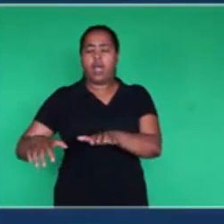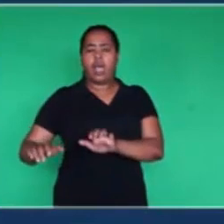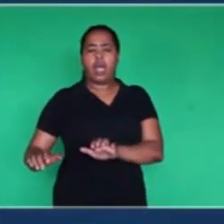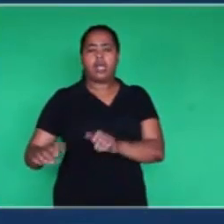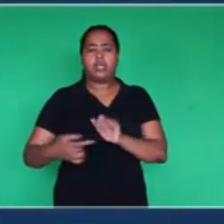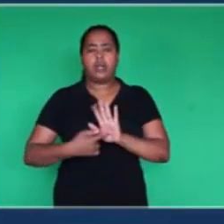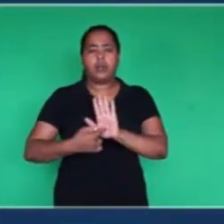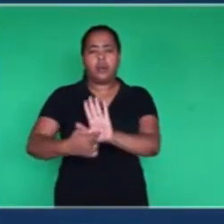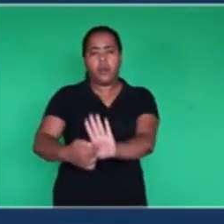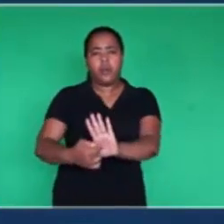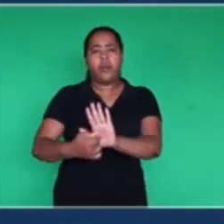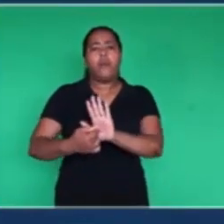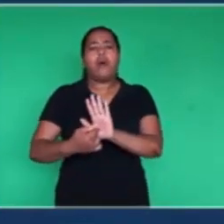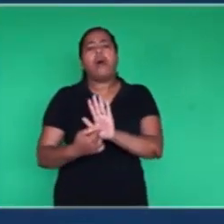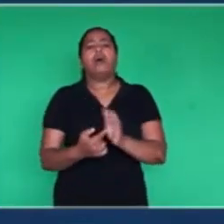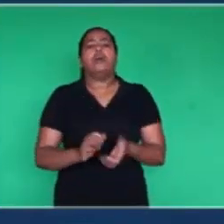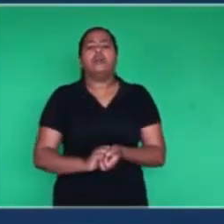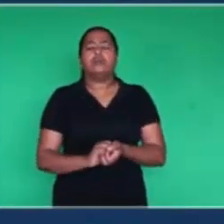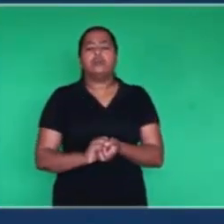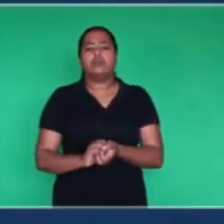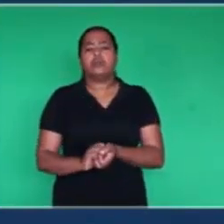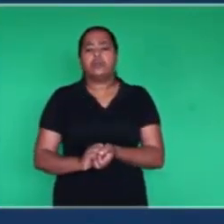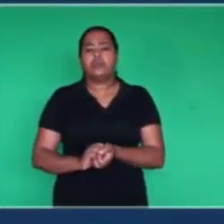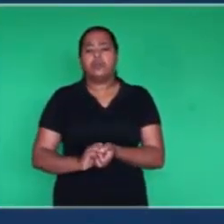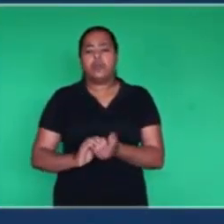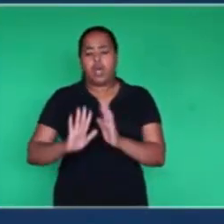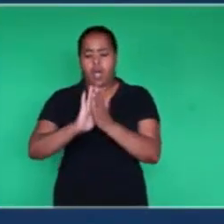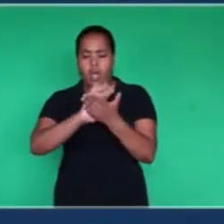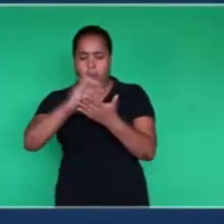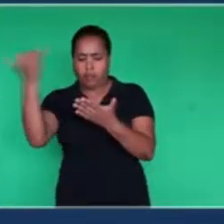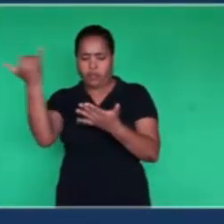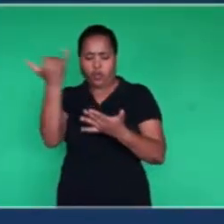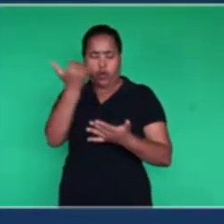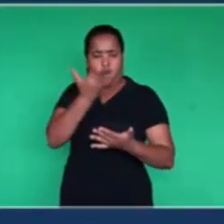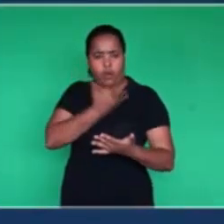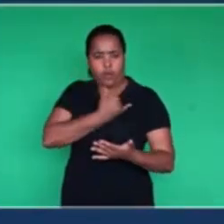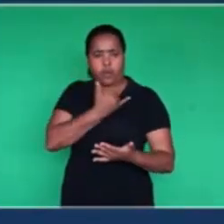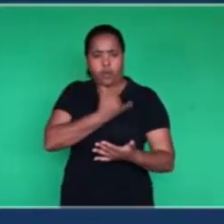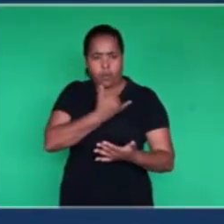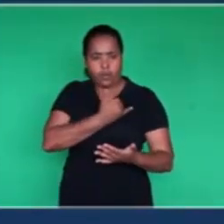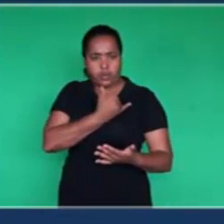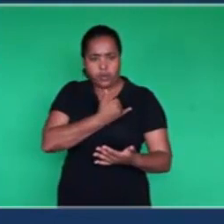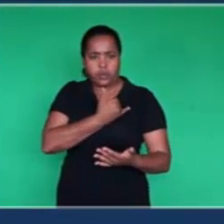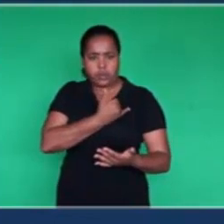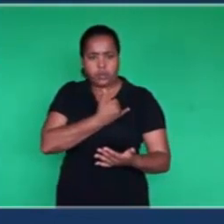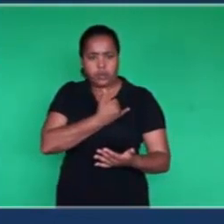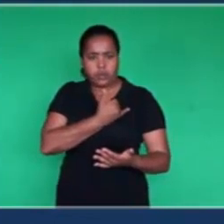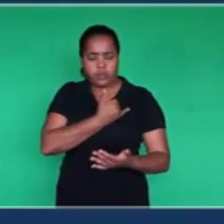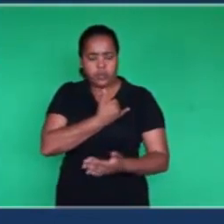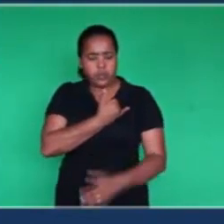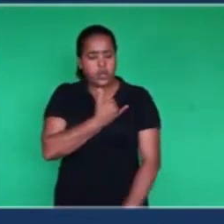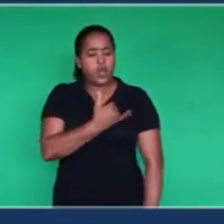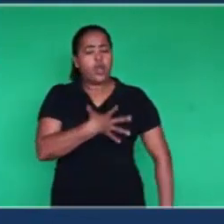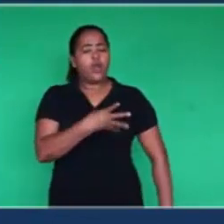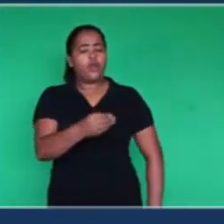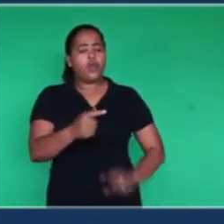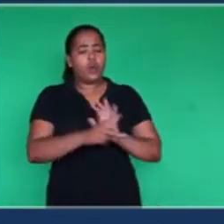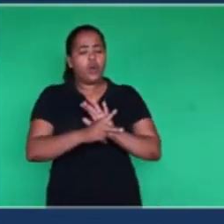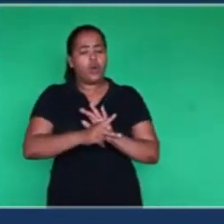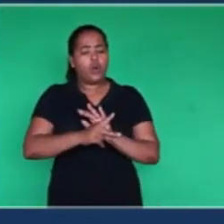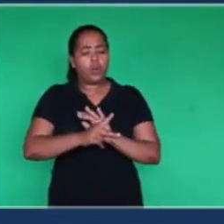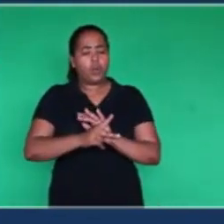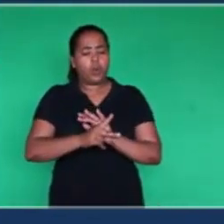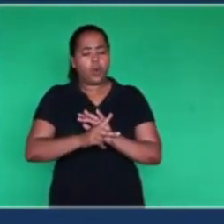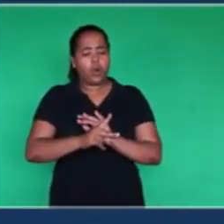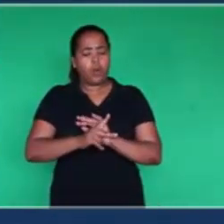Chapter 38, verses 1 through 3. Now the word of the Lord came to me, saying, Son of man,